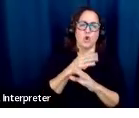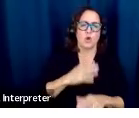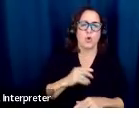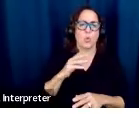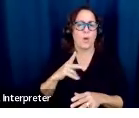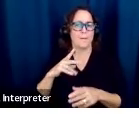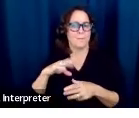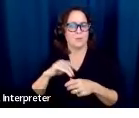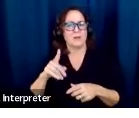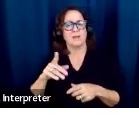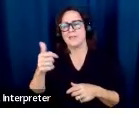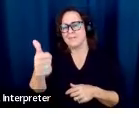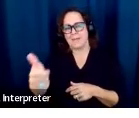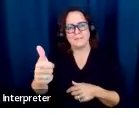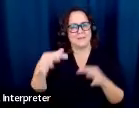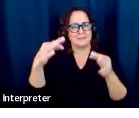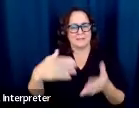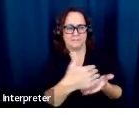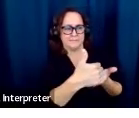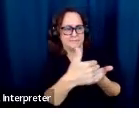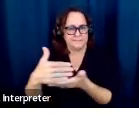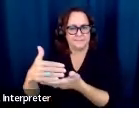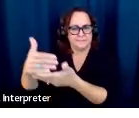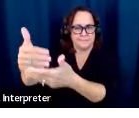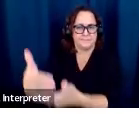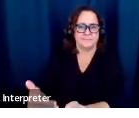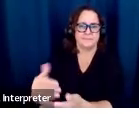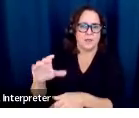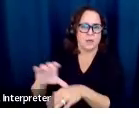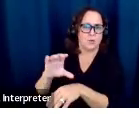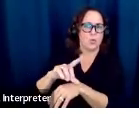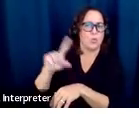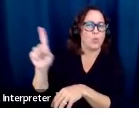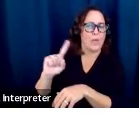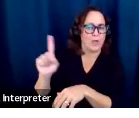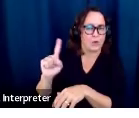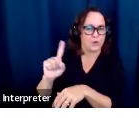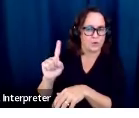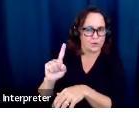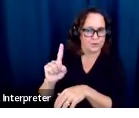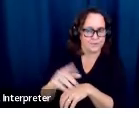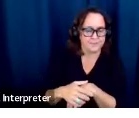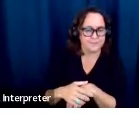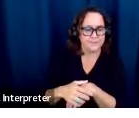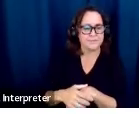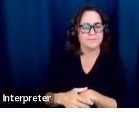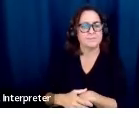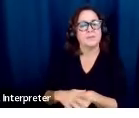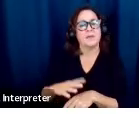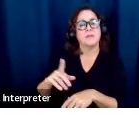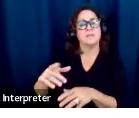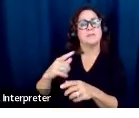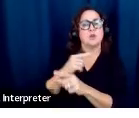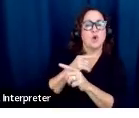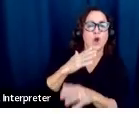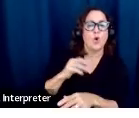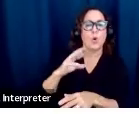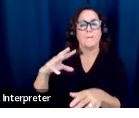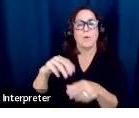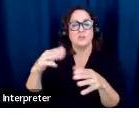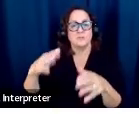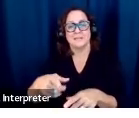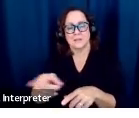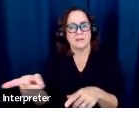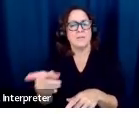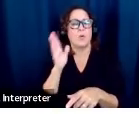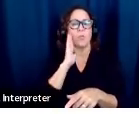determine the placement of devices, equipment, or technology used in the virtual delivery of services. And the participant or their guardian will always have